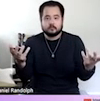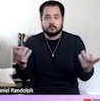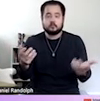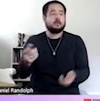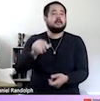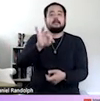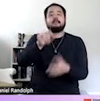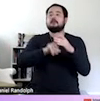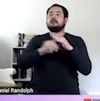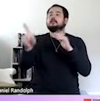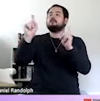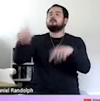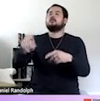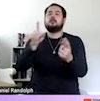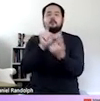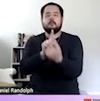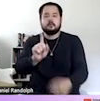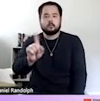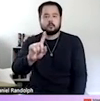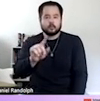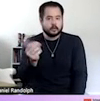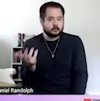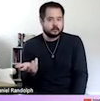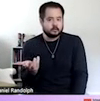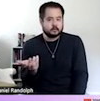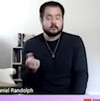them. And I